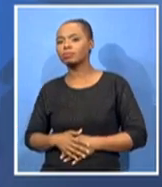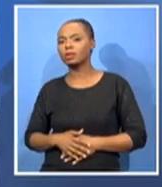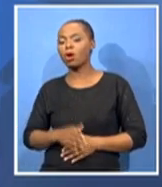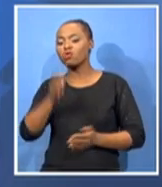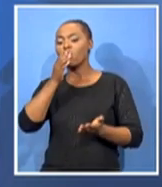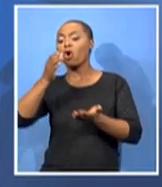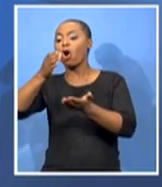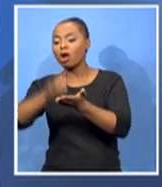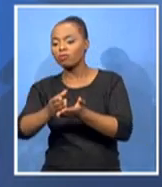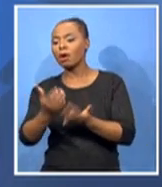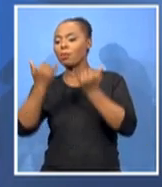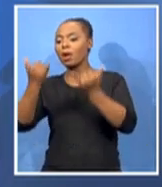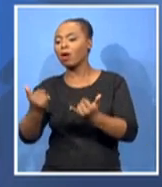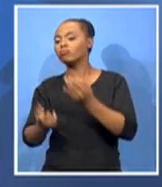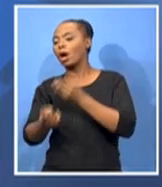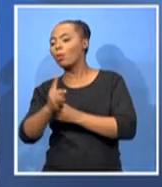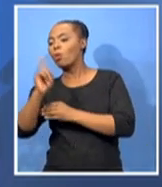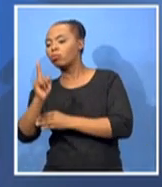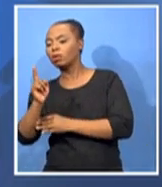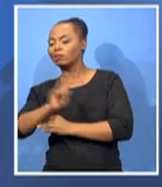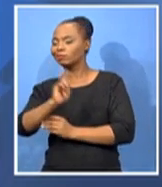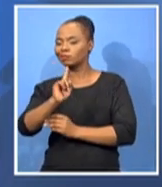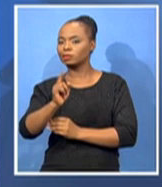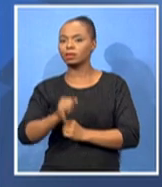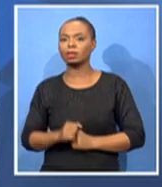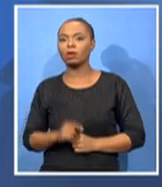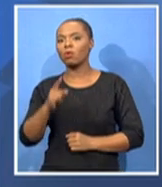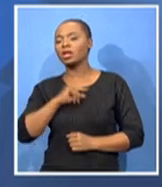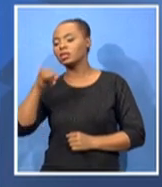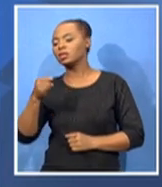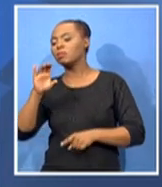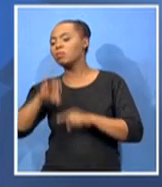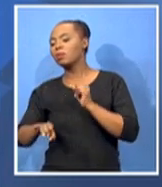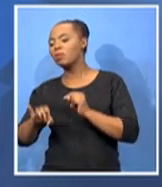one possibility in the event that might just